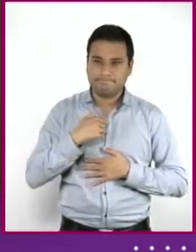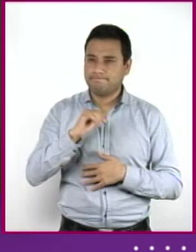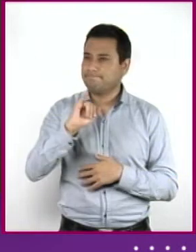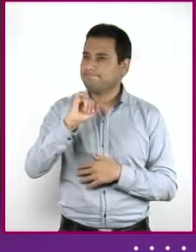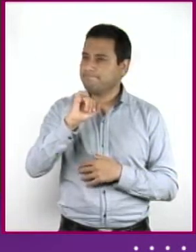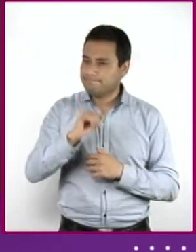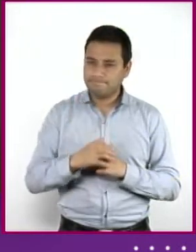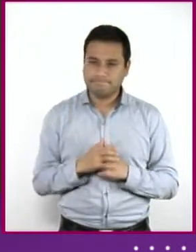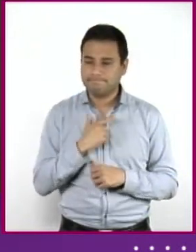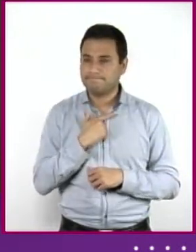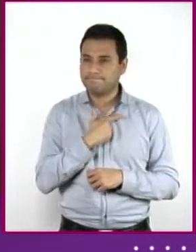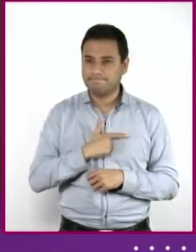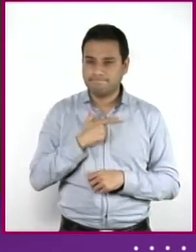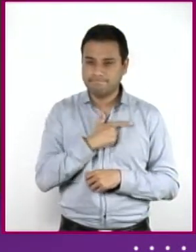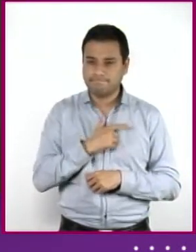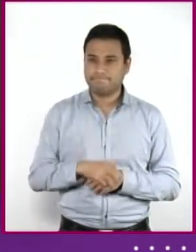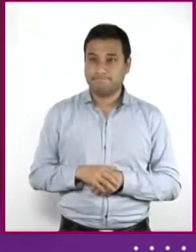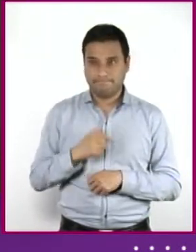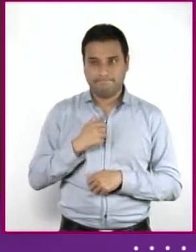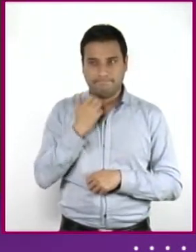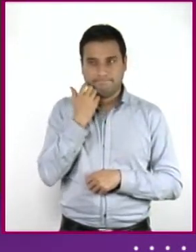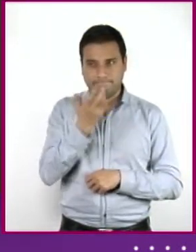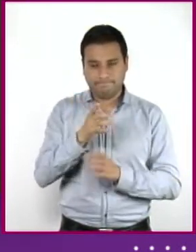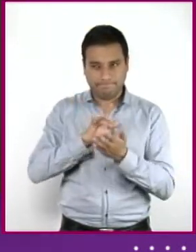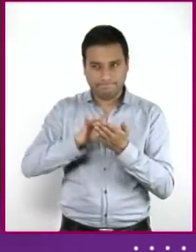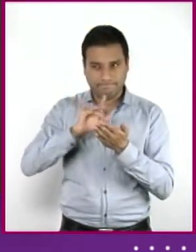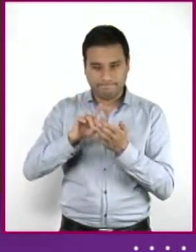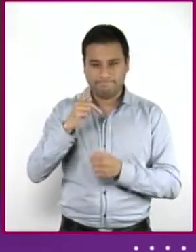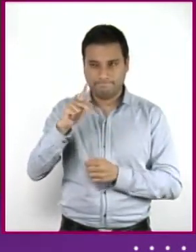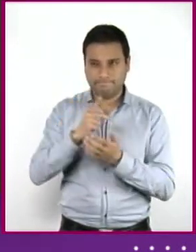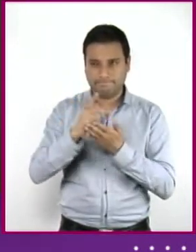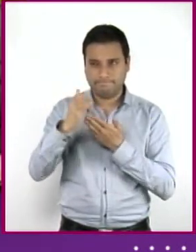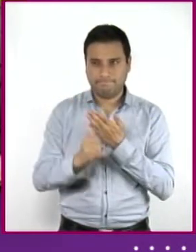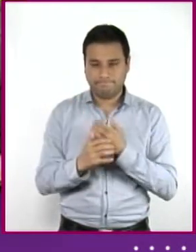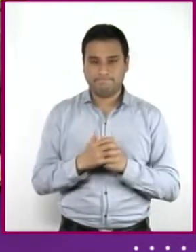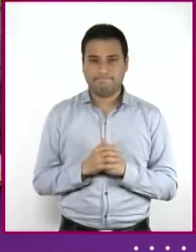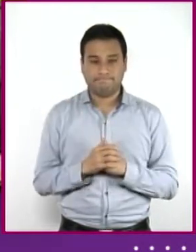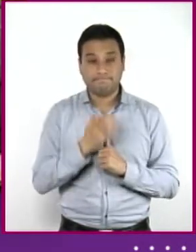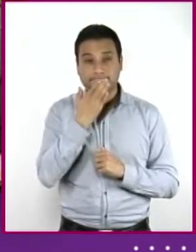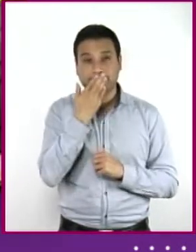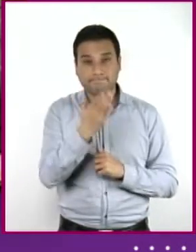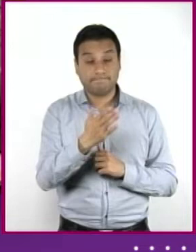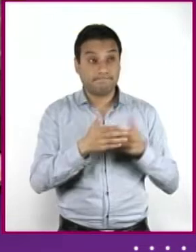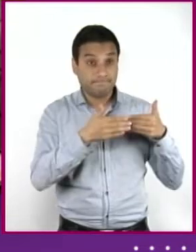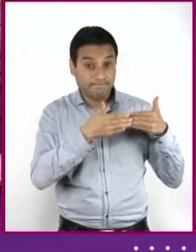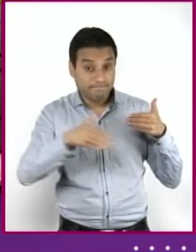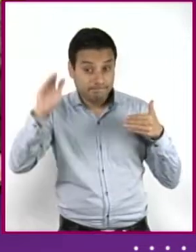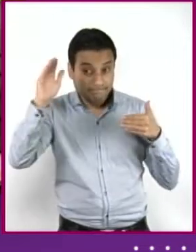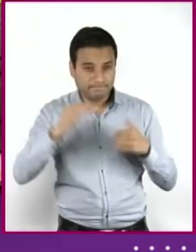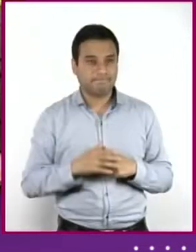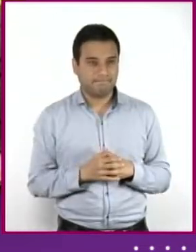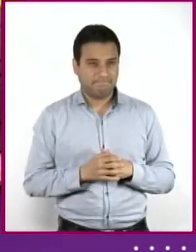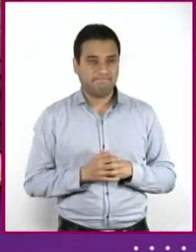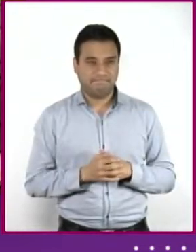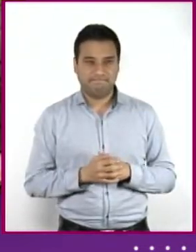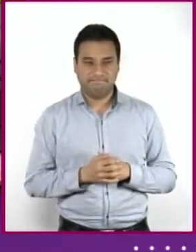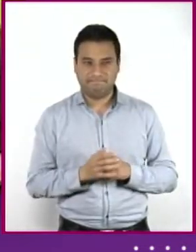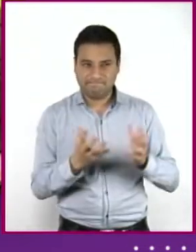to. I really want to be part of your project. From now on, it's our